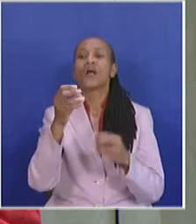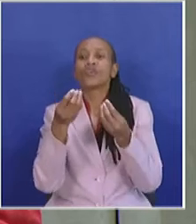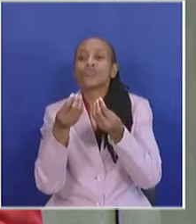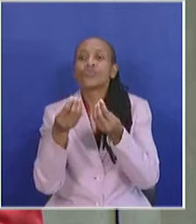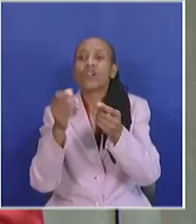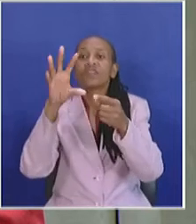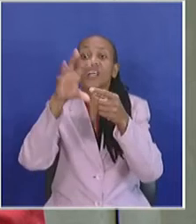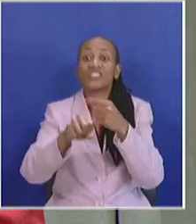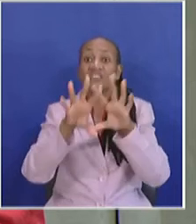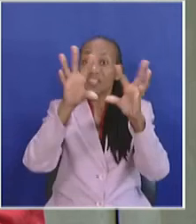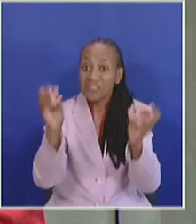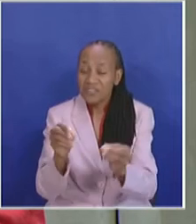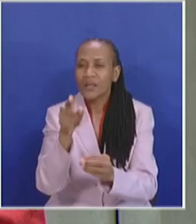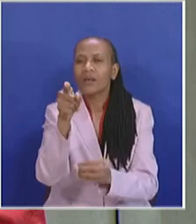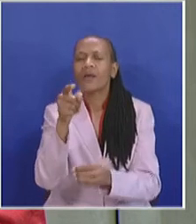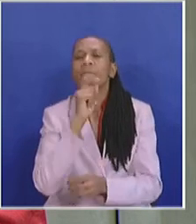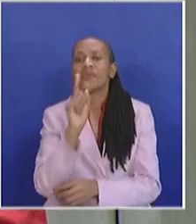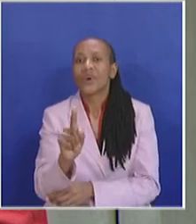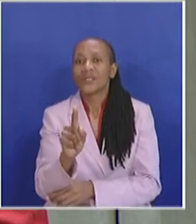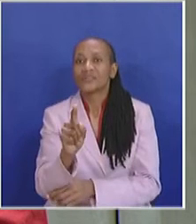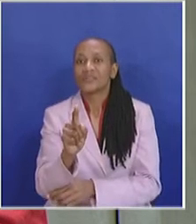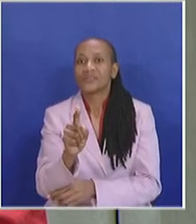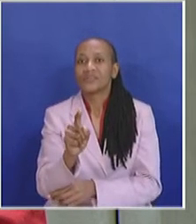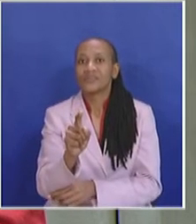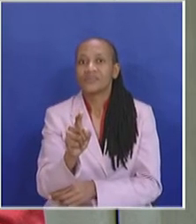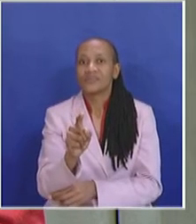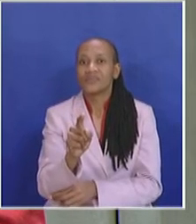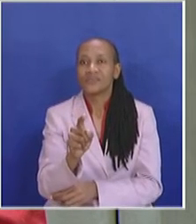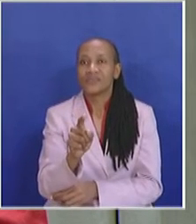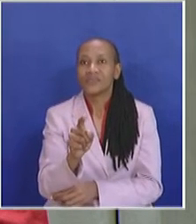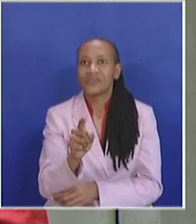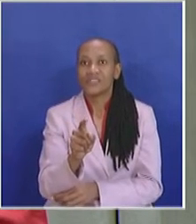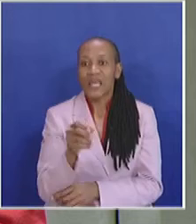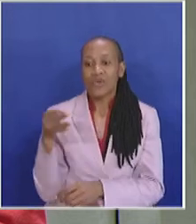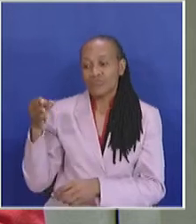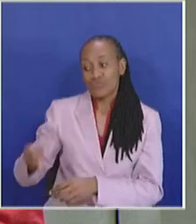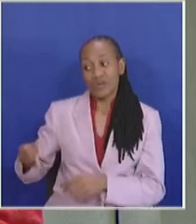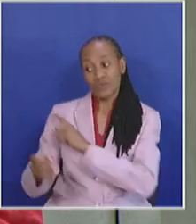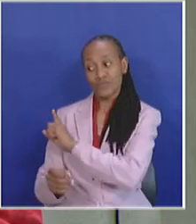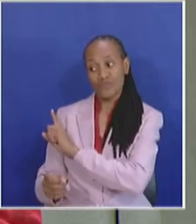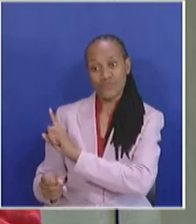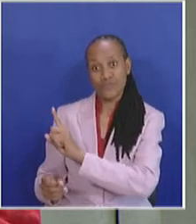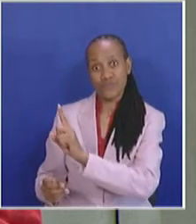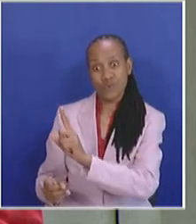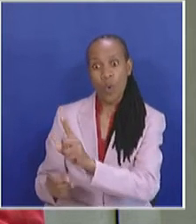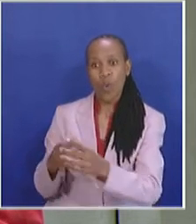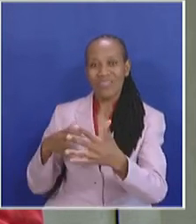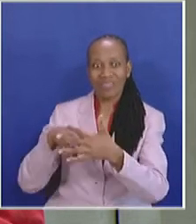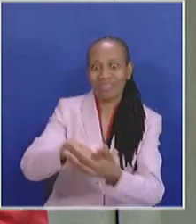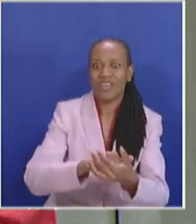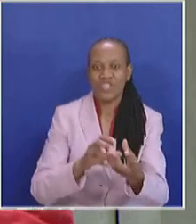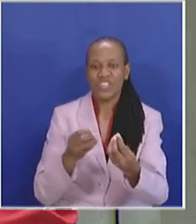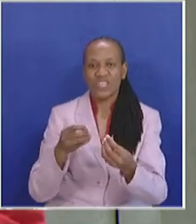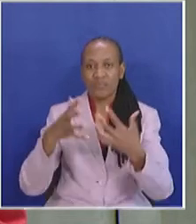tunnel is not that of an oncoming train that is coming to crash all the successes we have